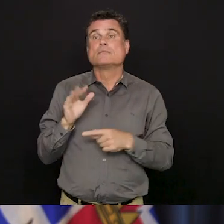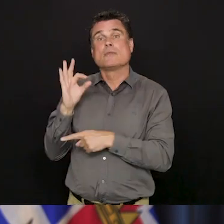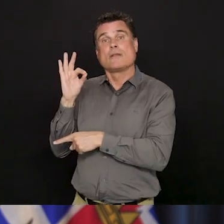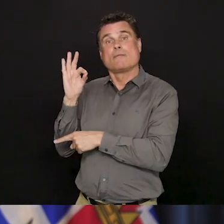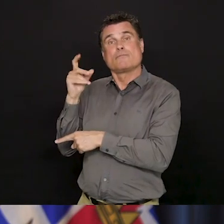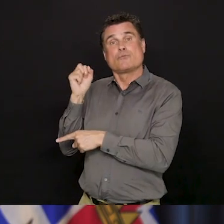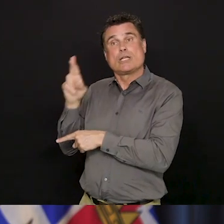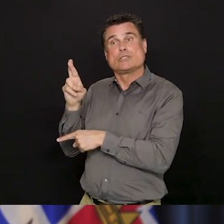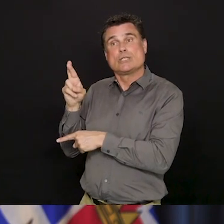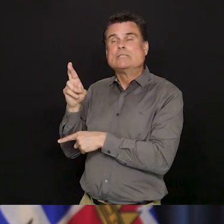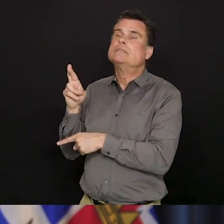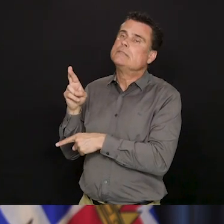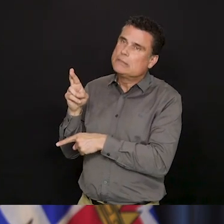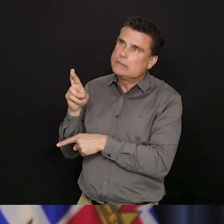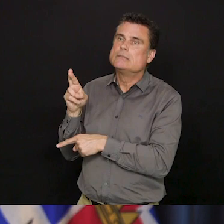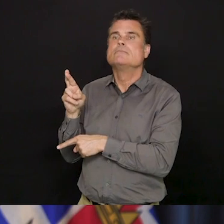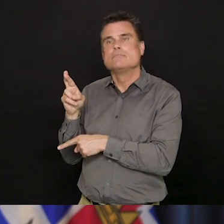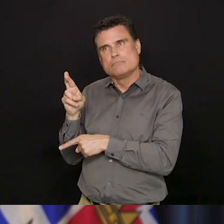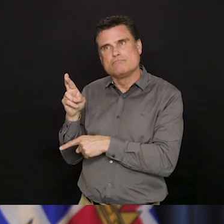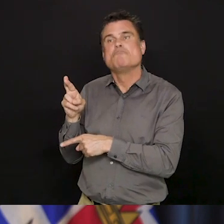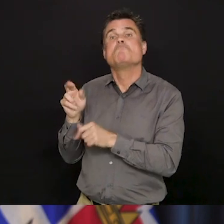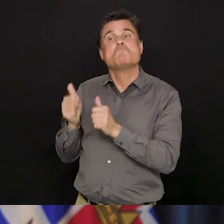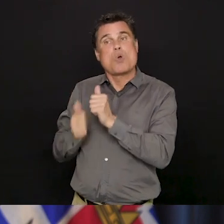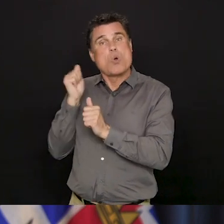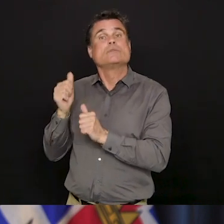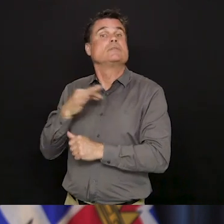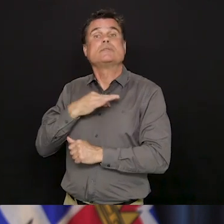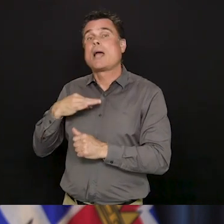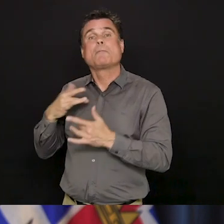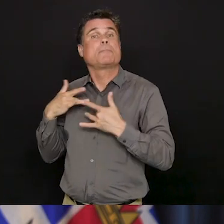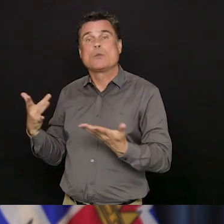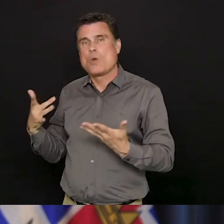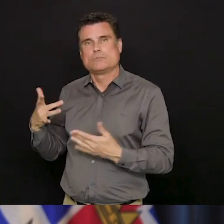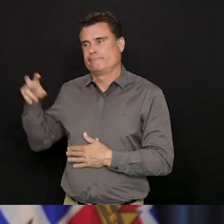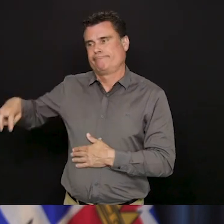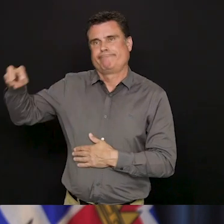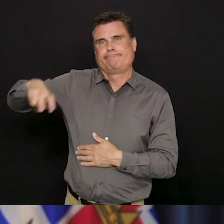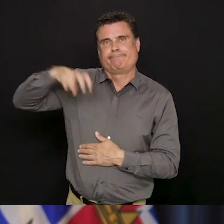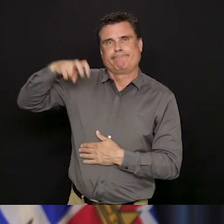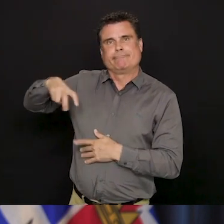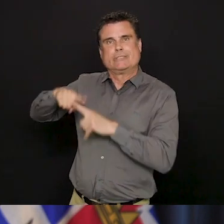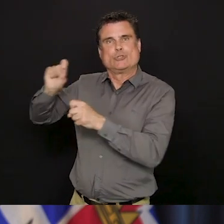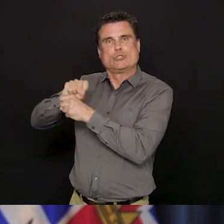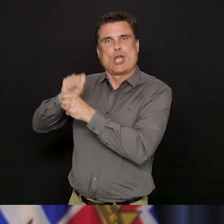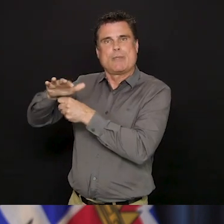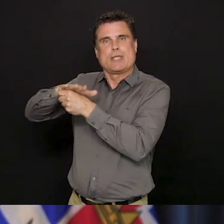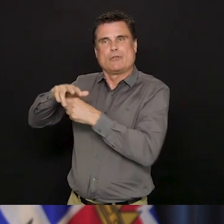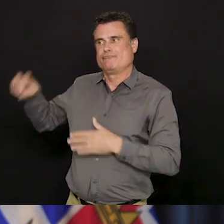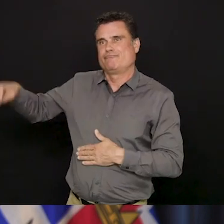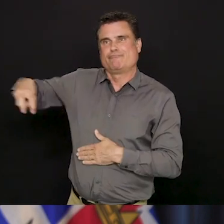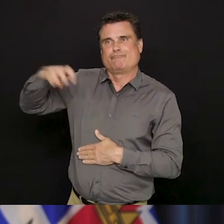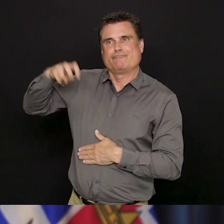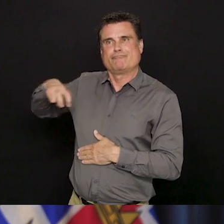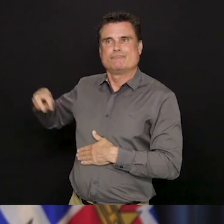doing that work. So it is happening. It's a provincial health order. It's a direction, and that is going to be the direction from now on.